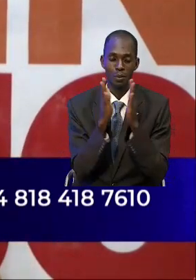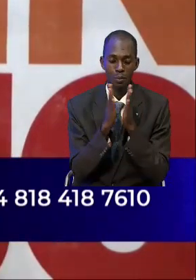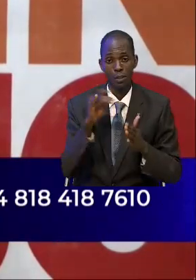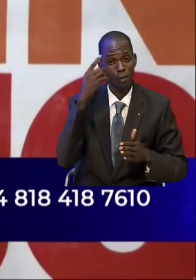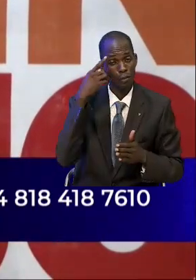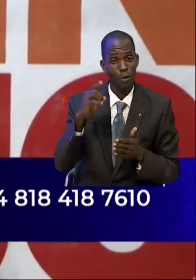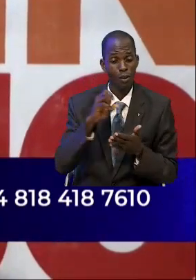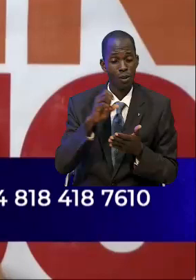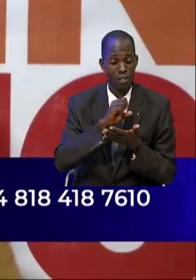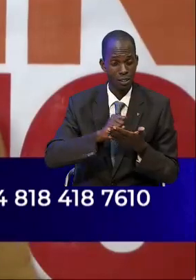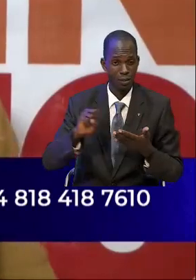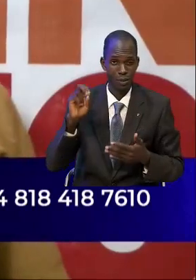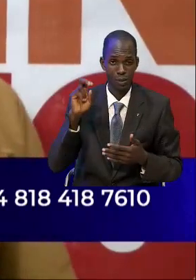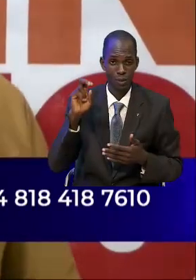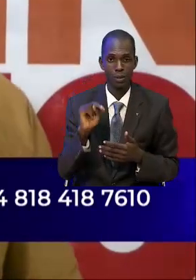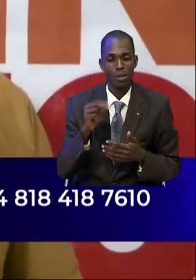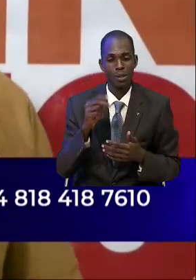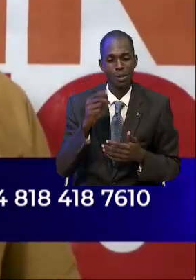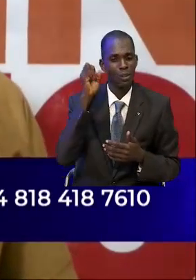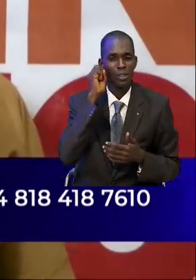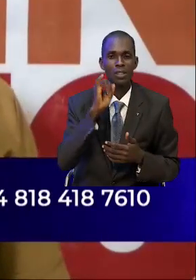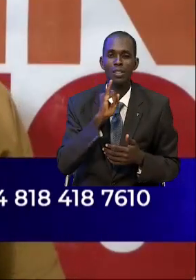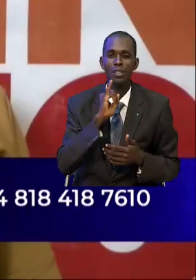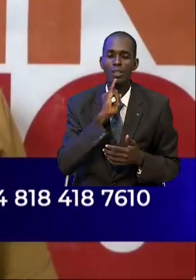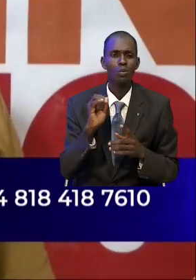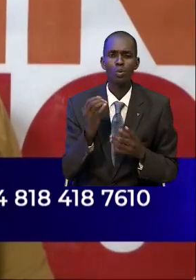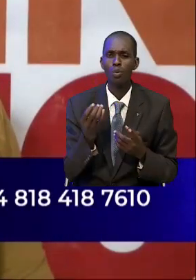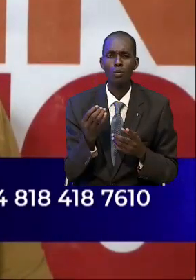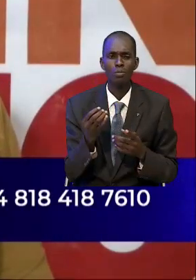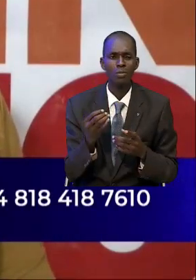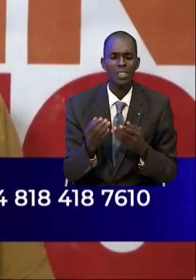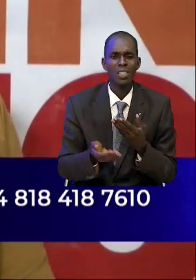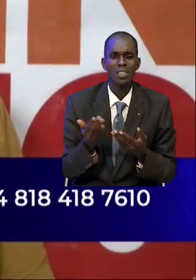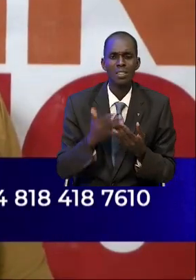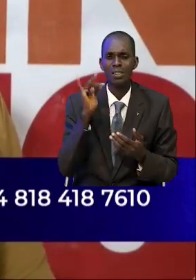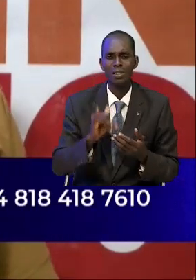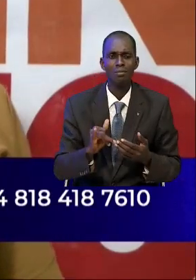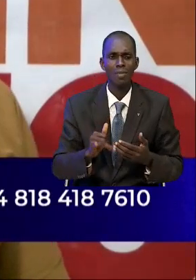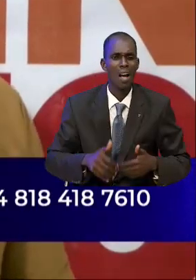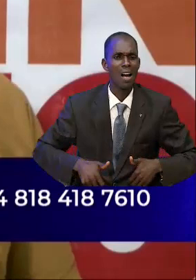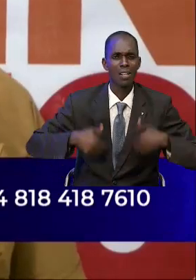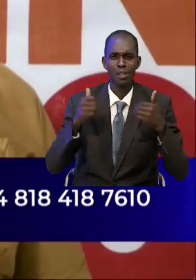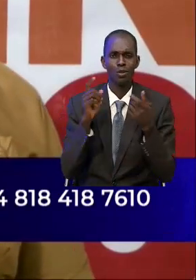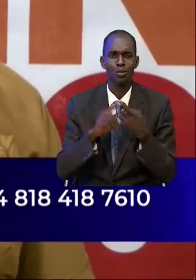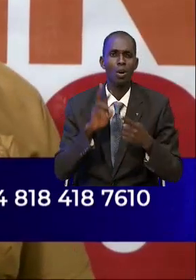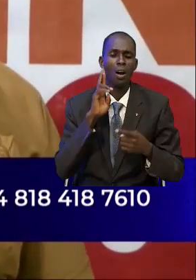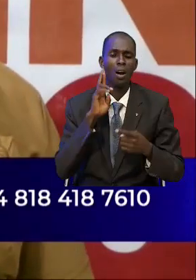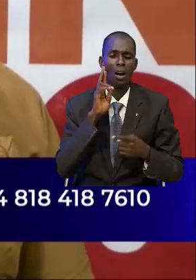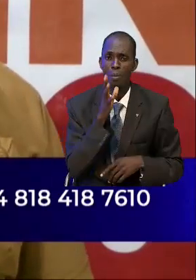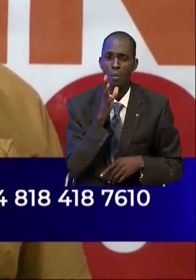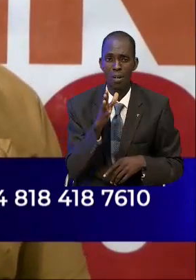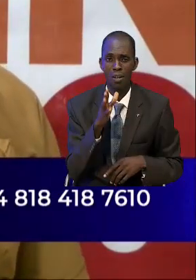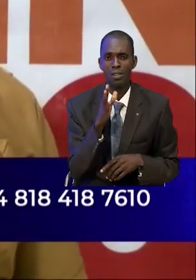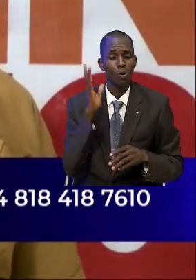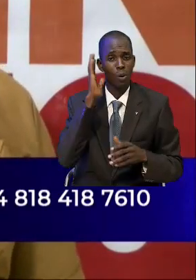Since I've been praying for sanctification, I'm always too harsh to my mother. Any small thing